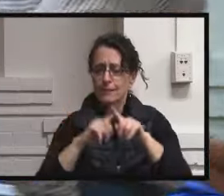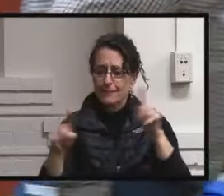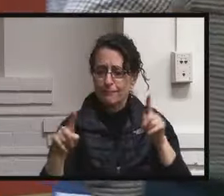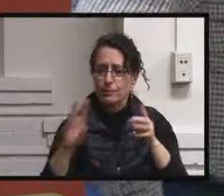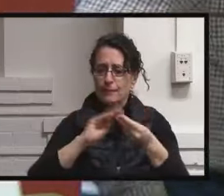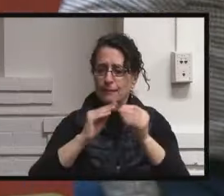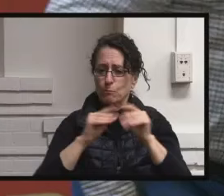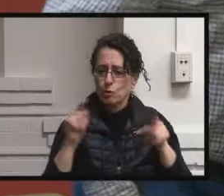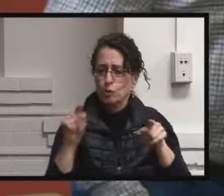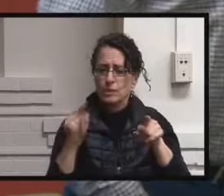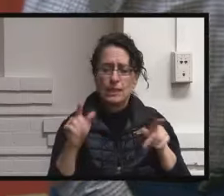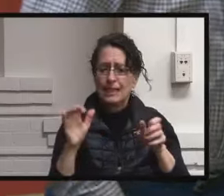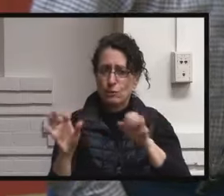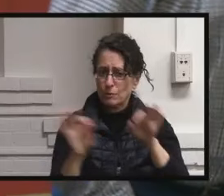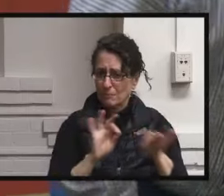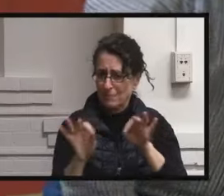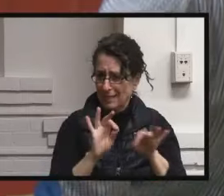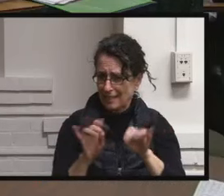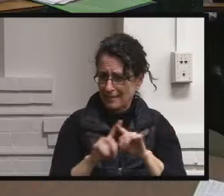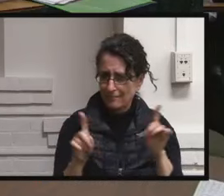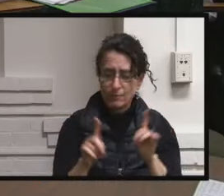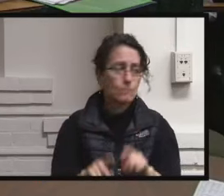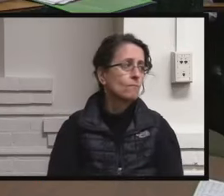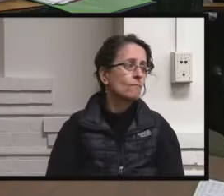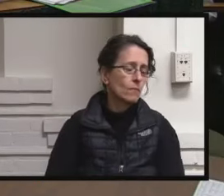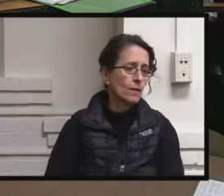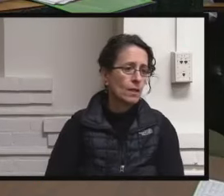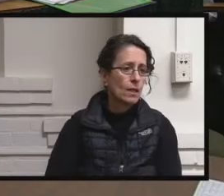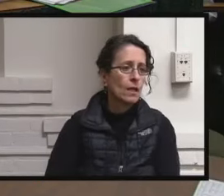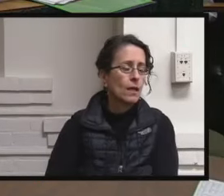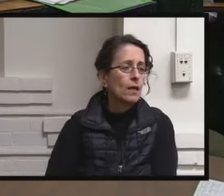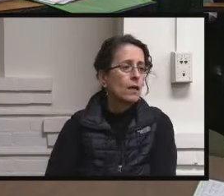Jan, before you do, Lou, there are a couple things you didn't mention about